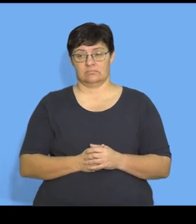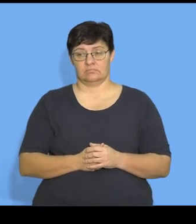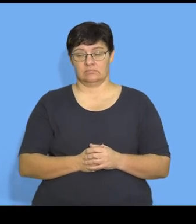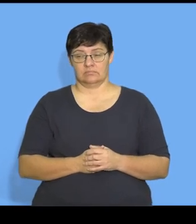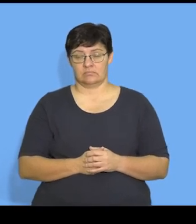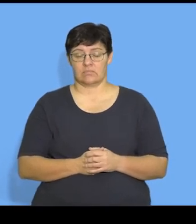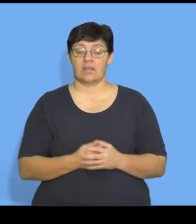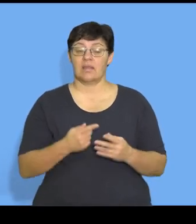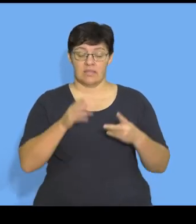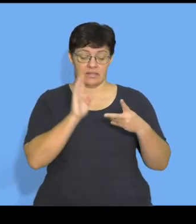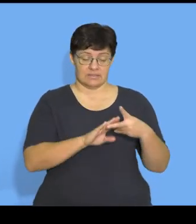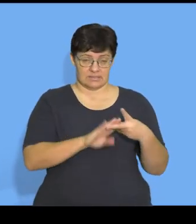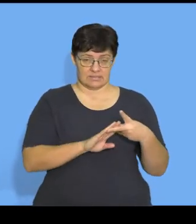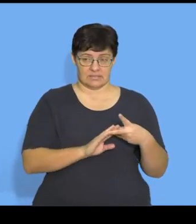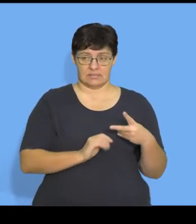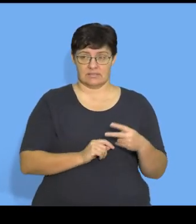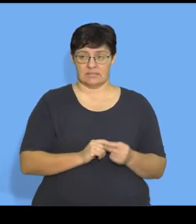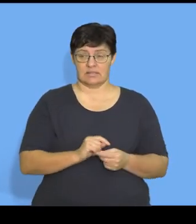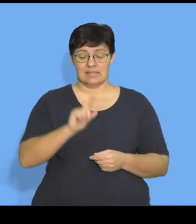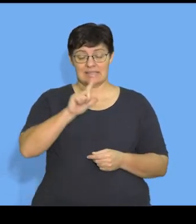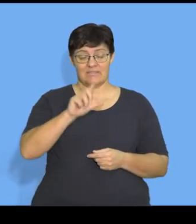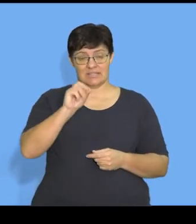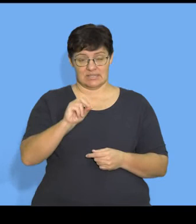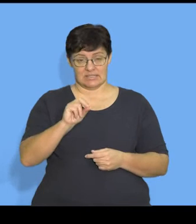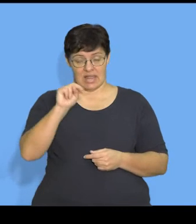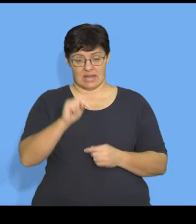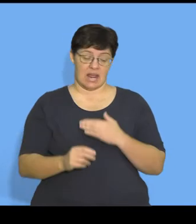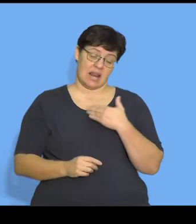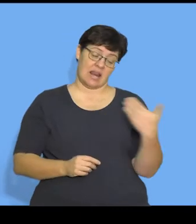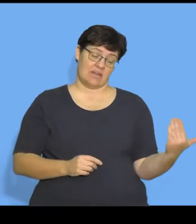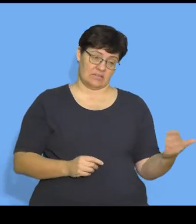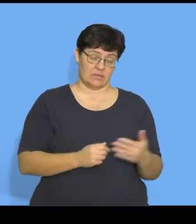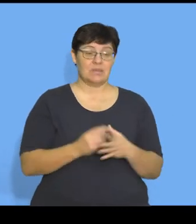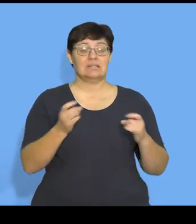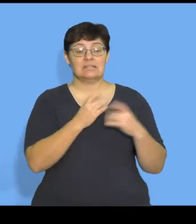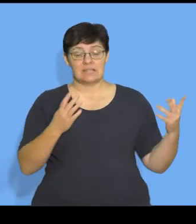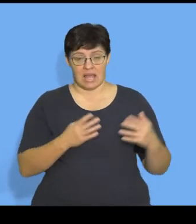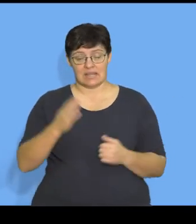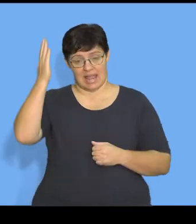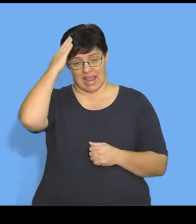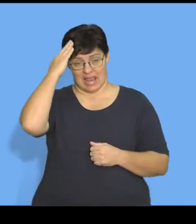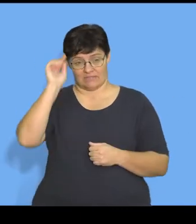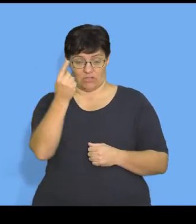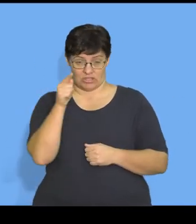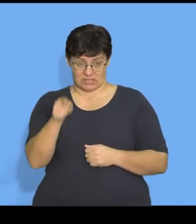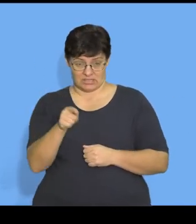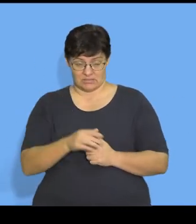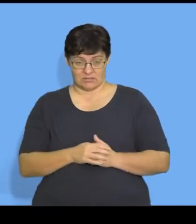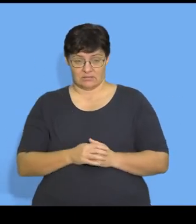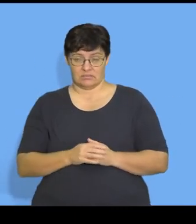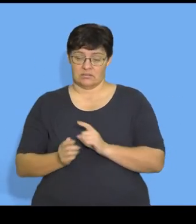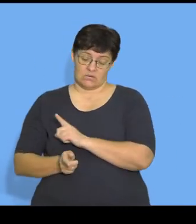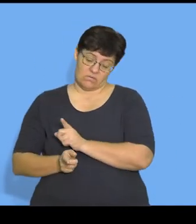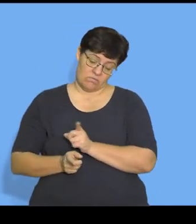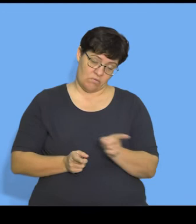Then I have a 70 Newton to the left. Now I start at the head of the first one, and I